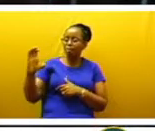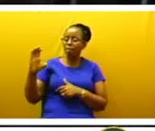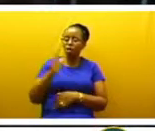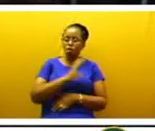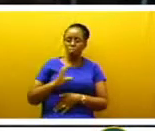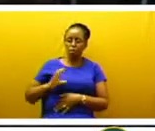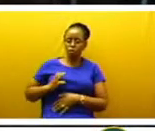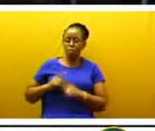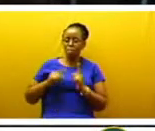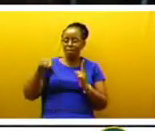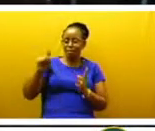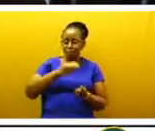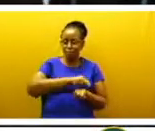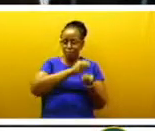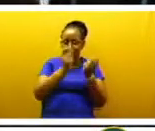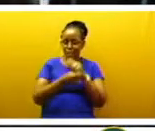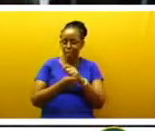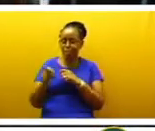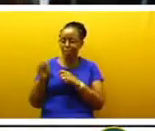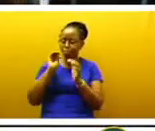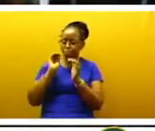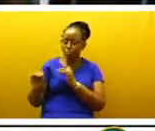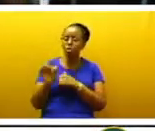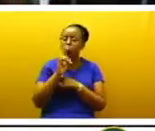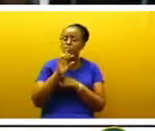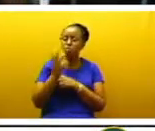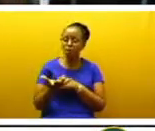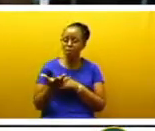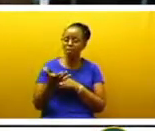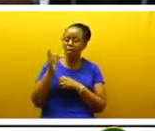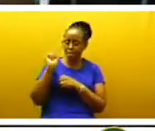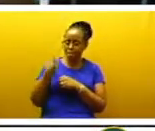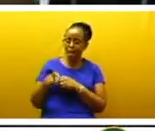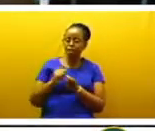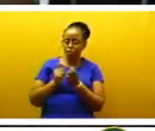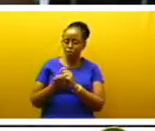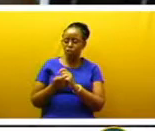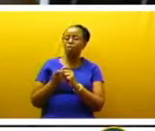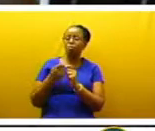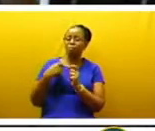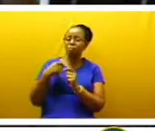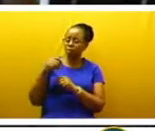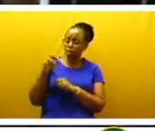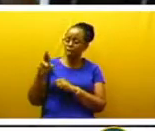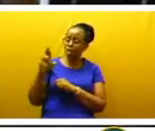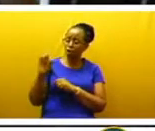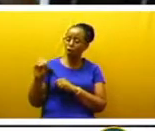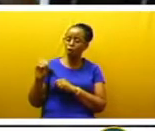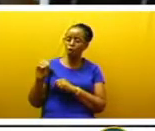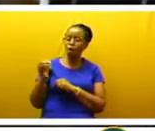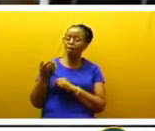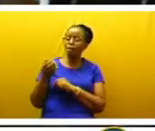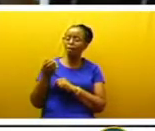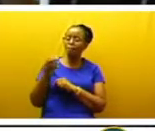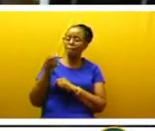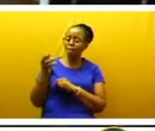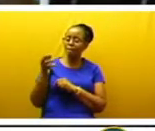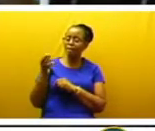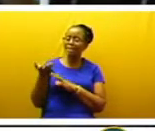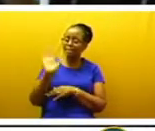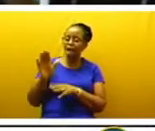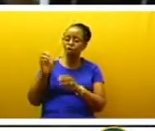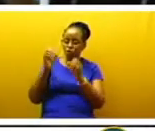changed it to the returning officer. It has been pointed out there is no